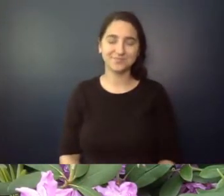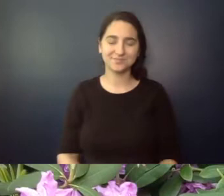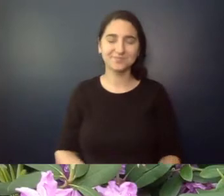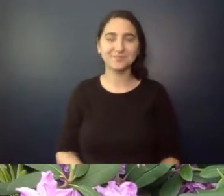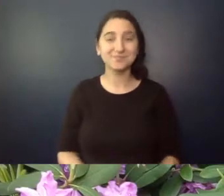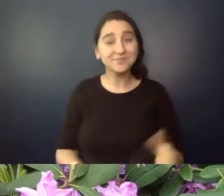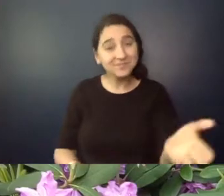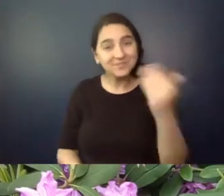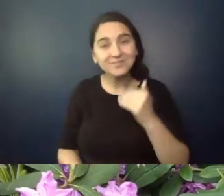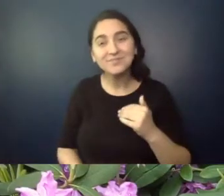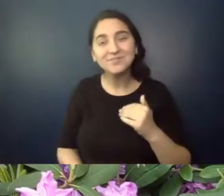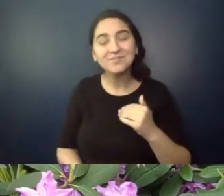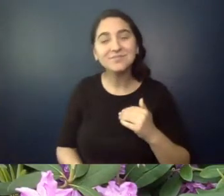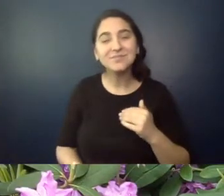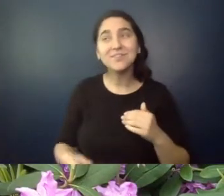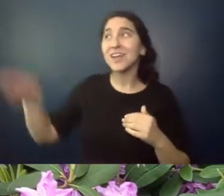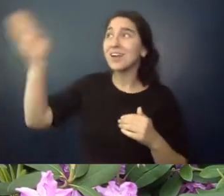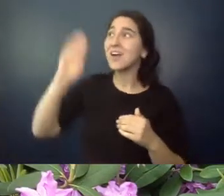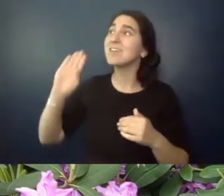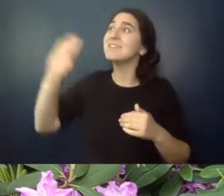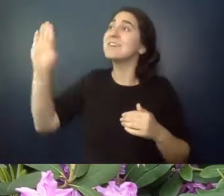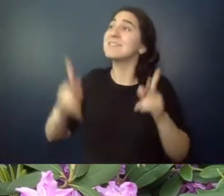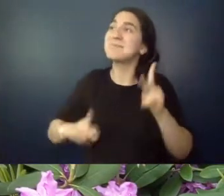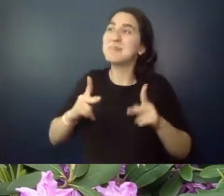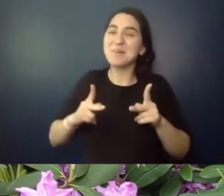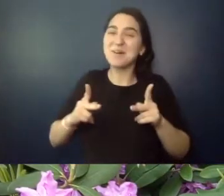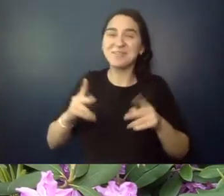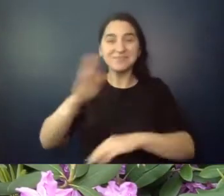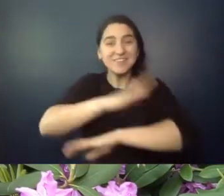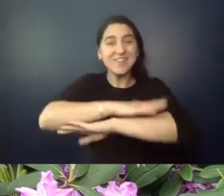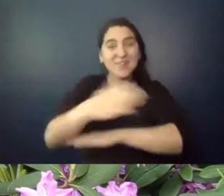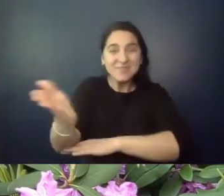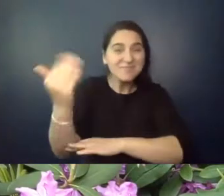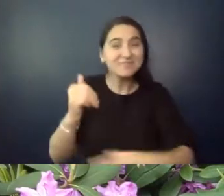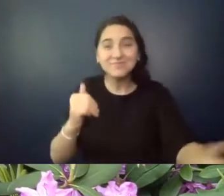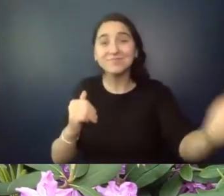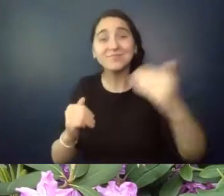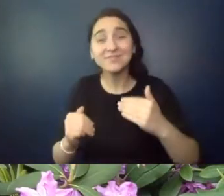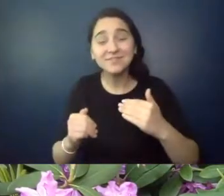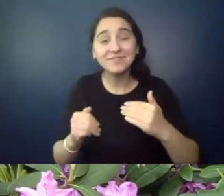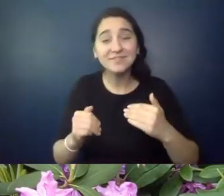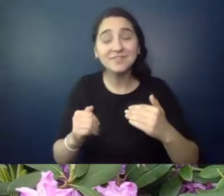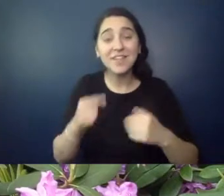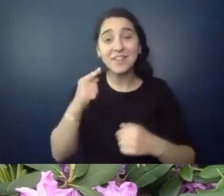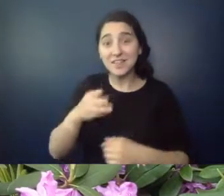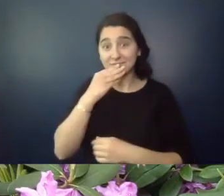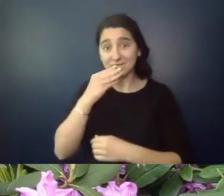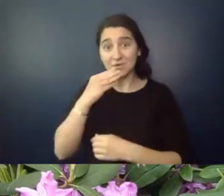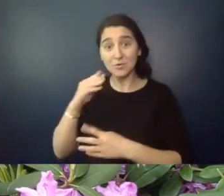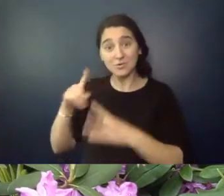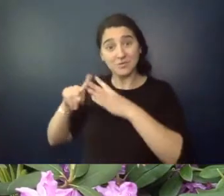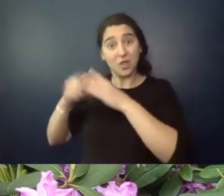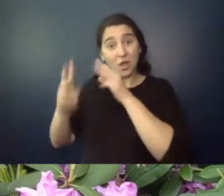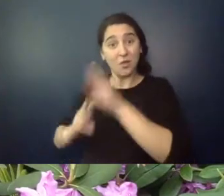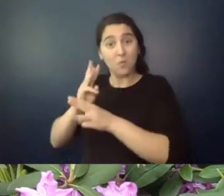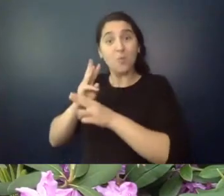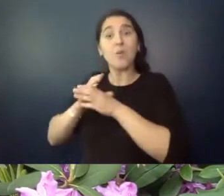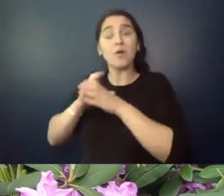Now join God's people at this feast prepared for you from the beginning of the world.